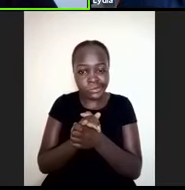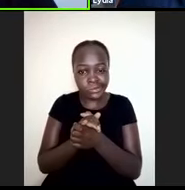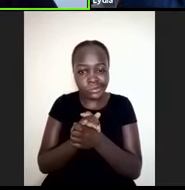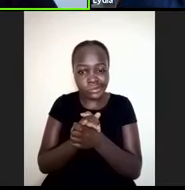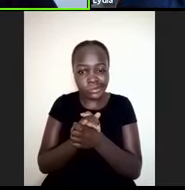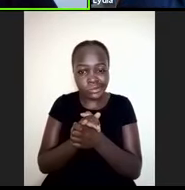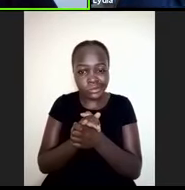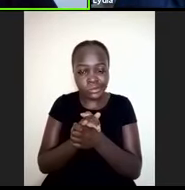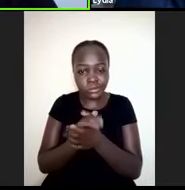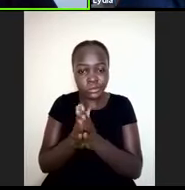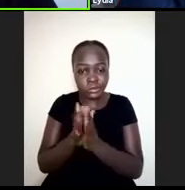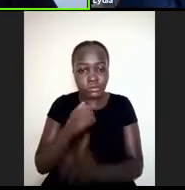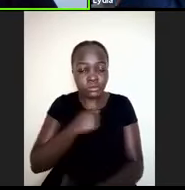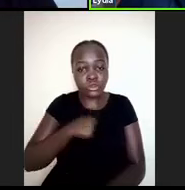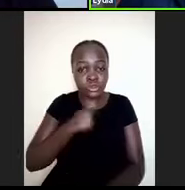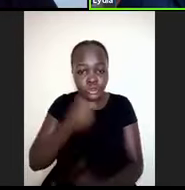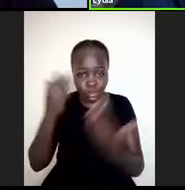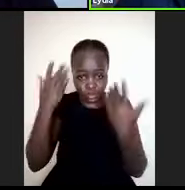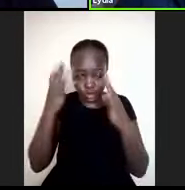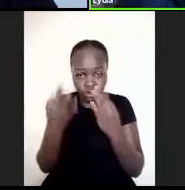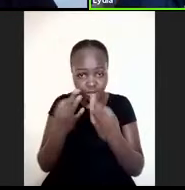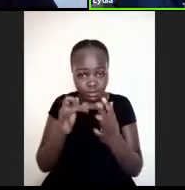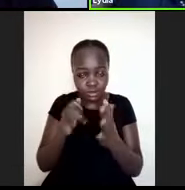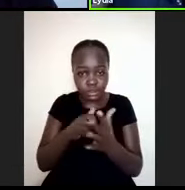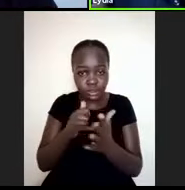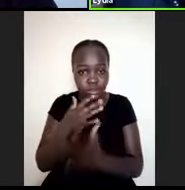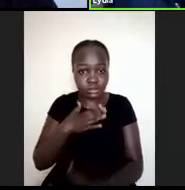I don't know whether it's my end.